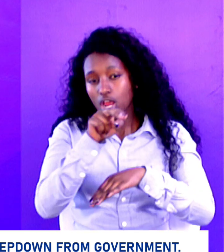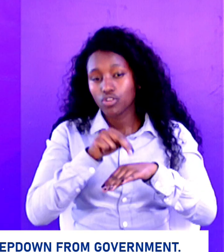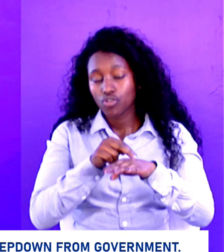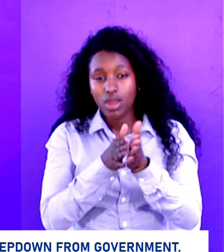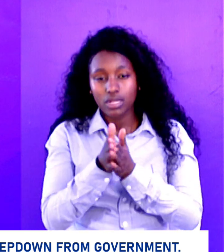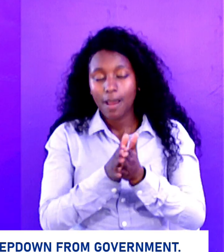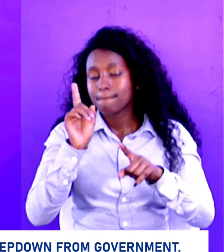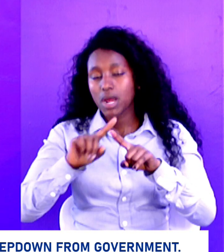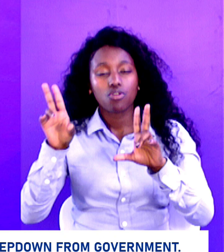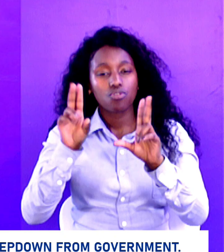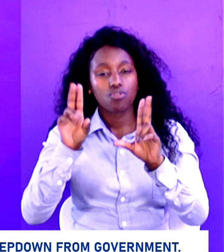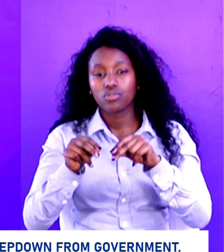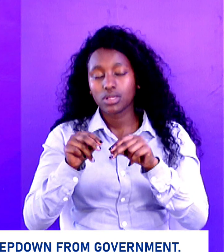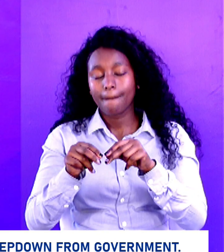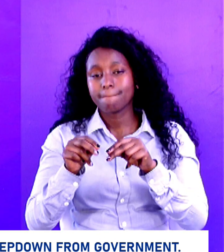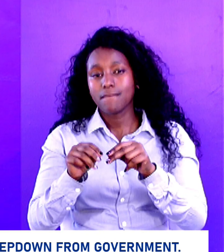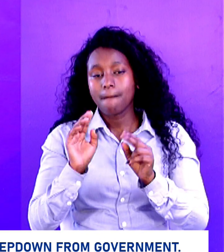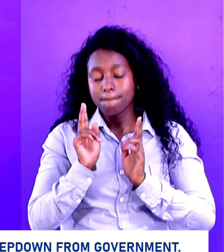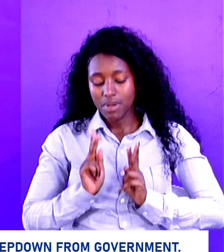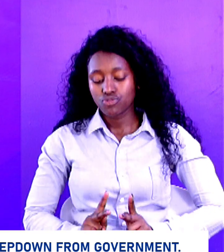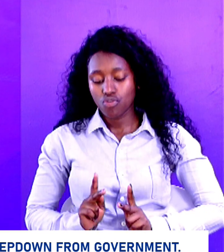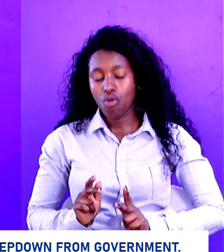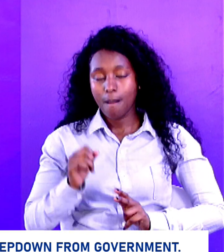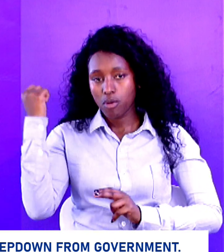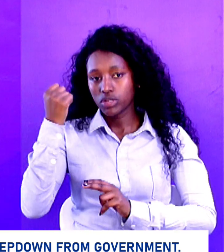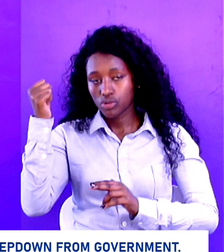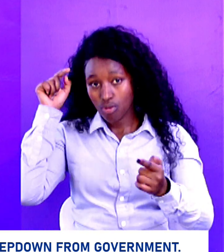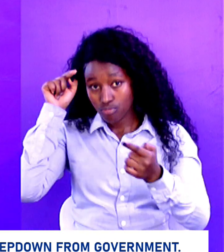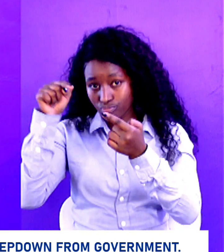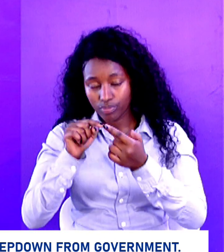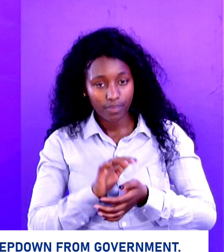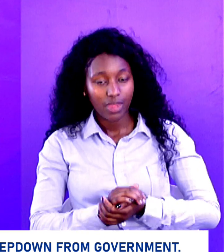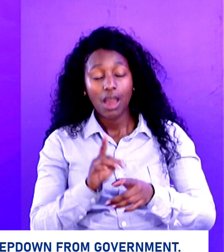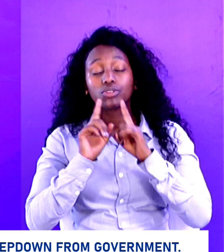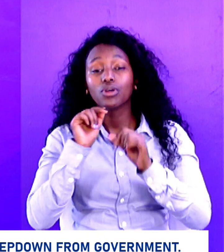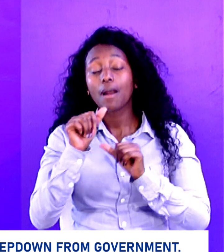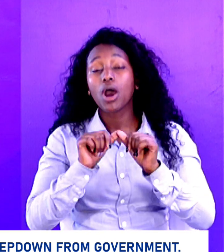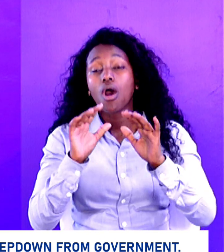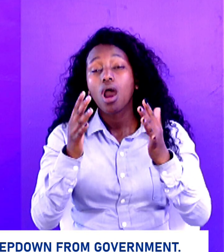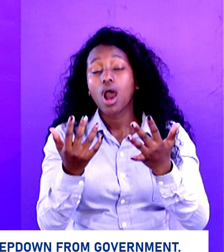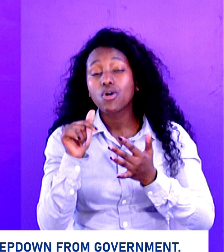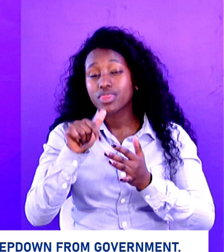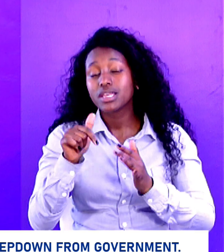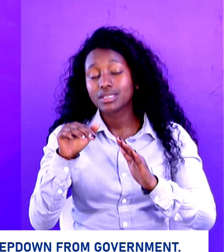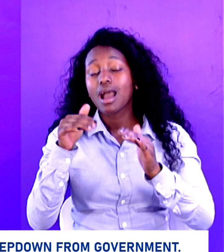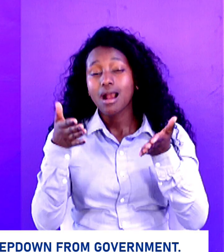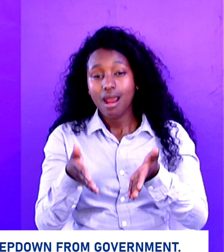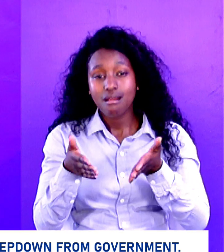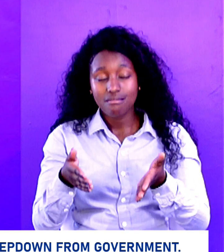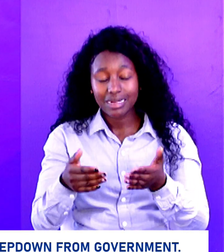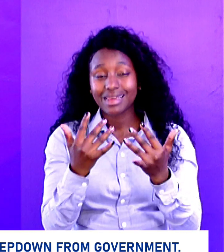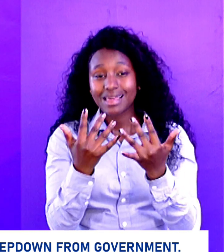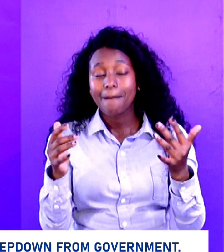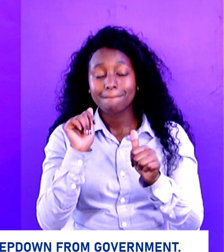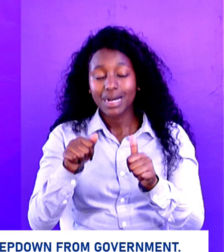political ambitions. He warned that the prevailing state of affairs requires deep reflection and